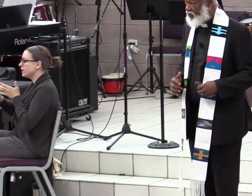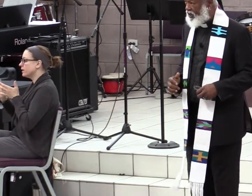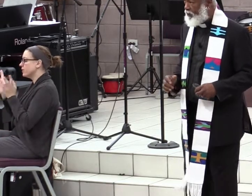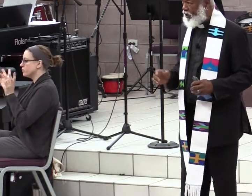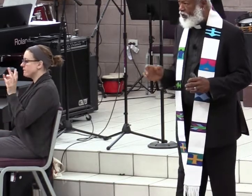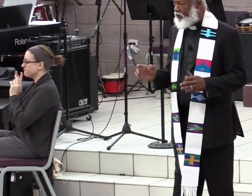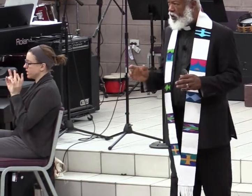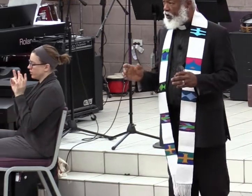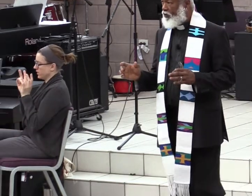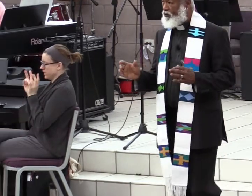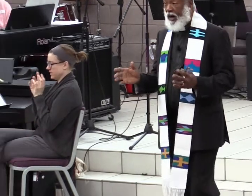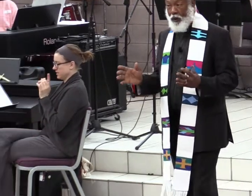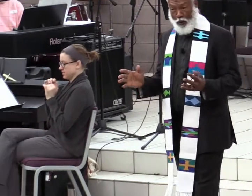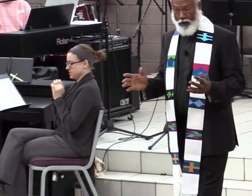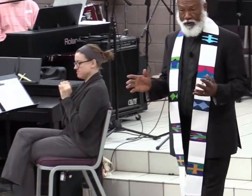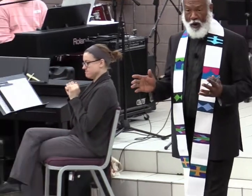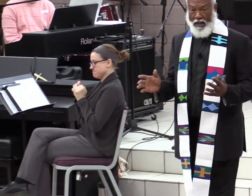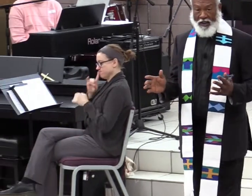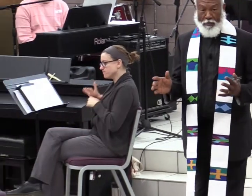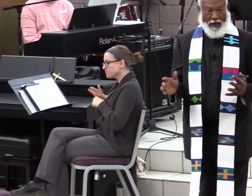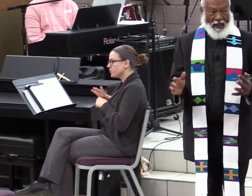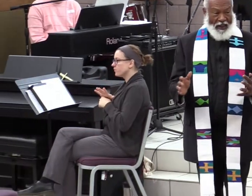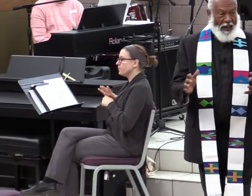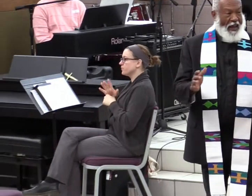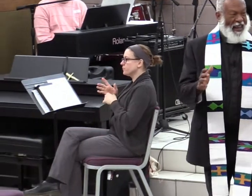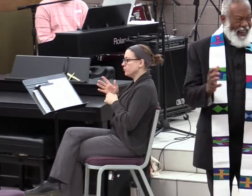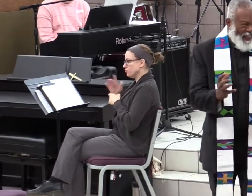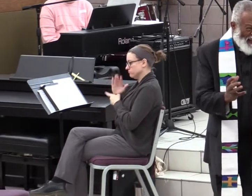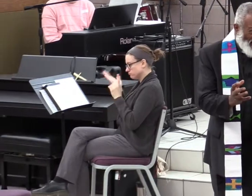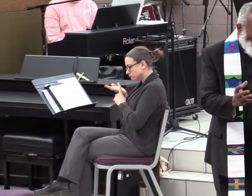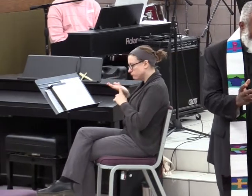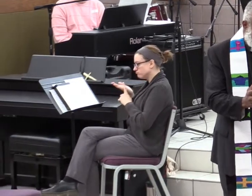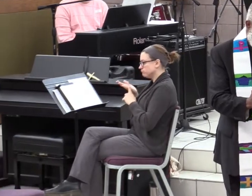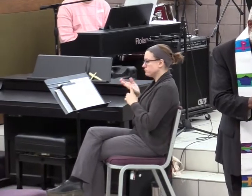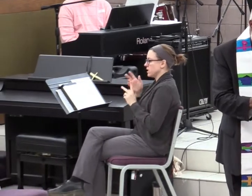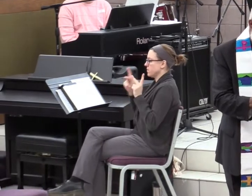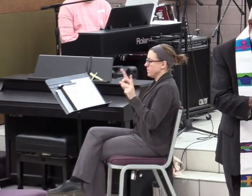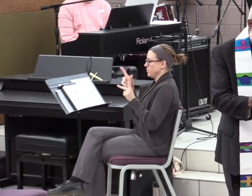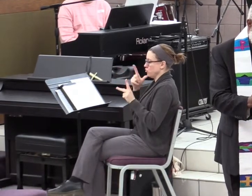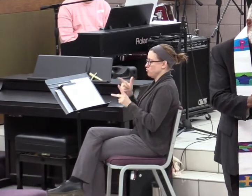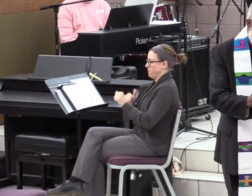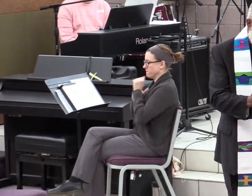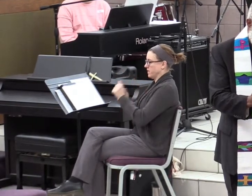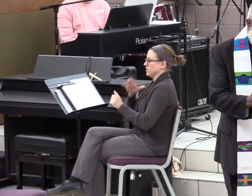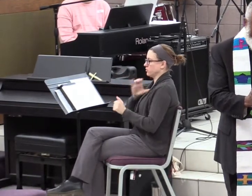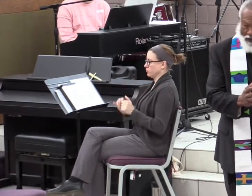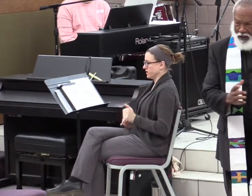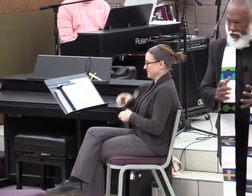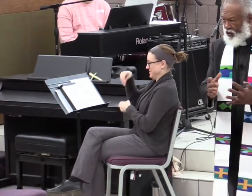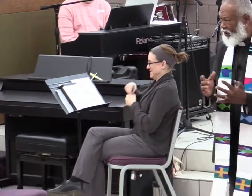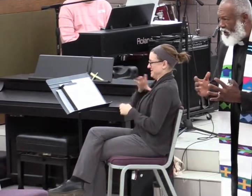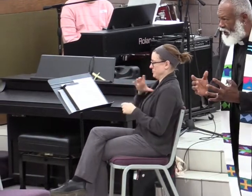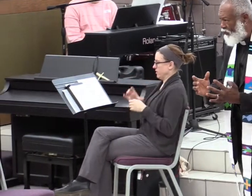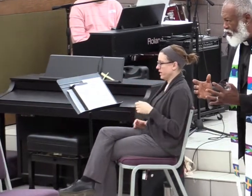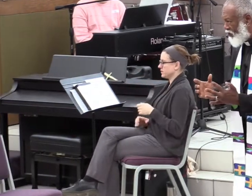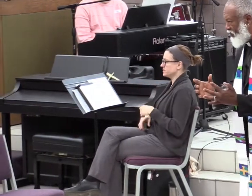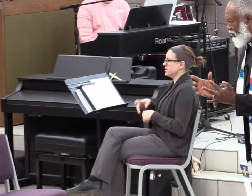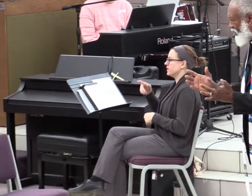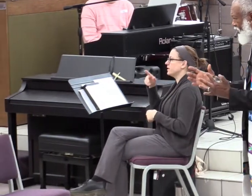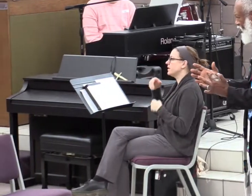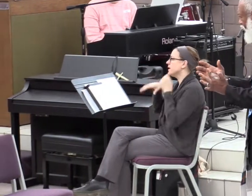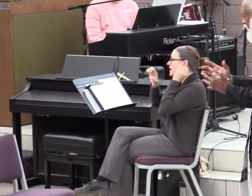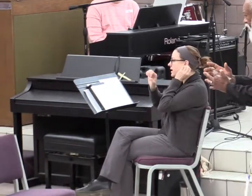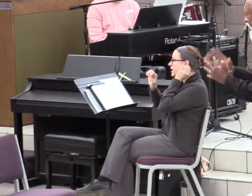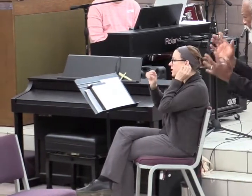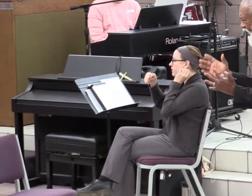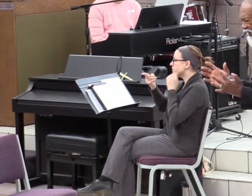the concept of followers of Christ being in Christ. In Ephesians and in 1